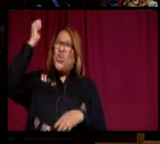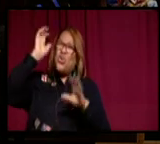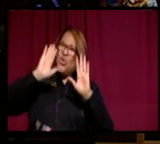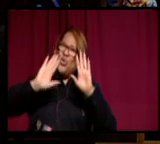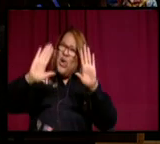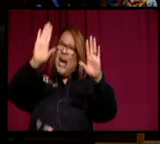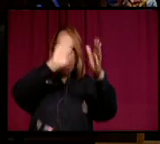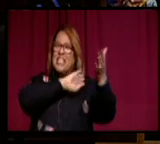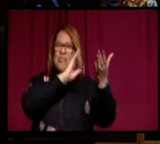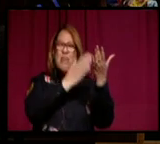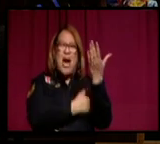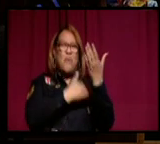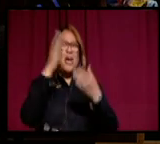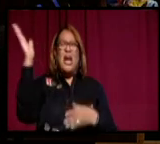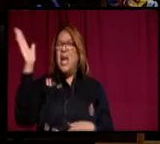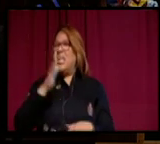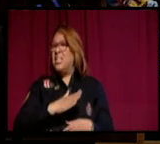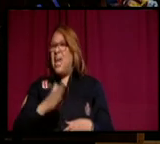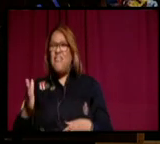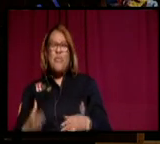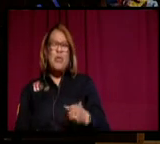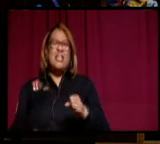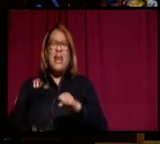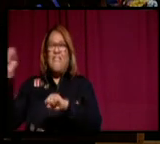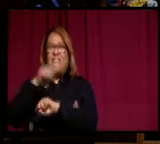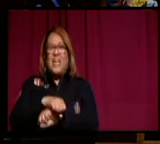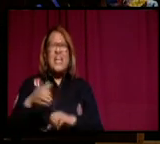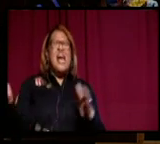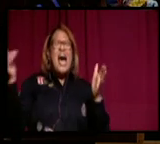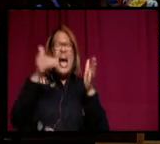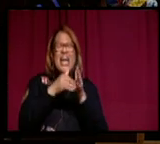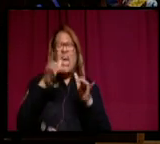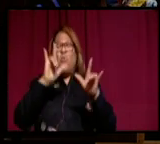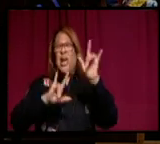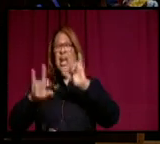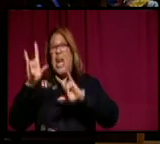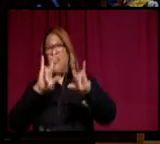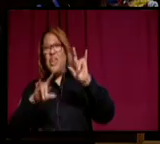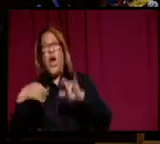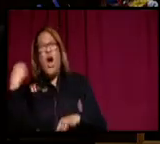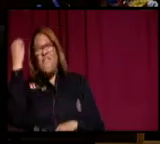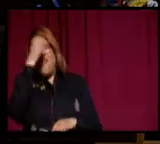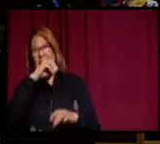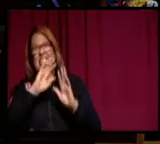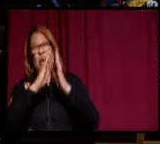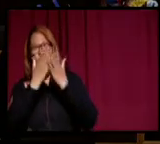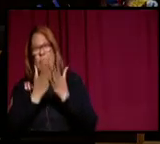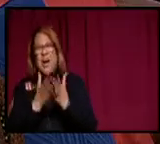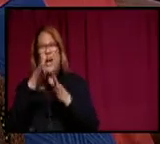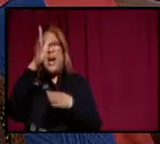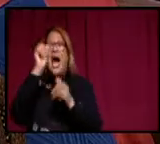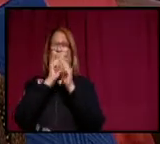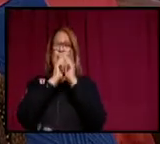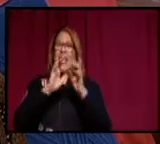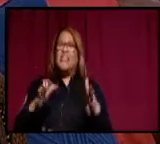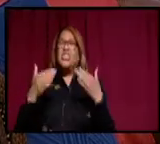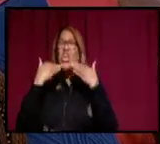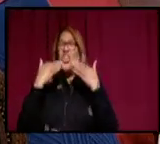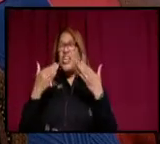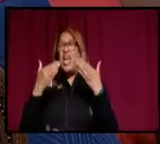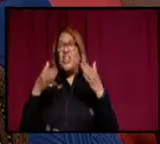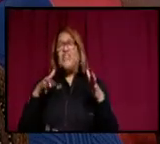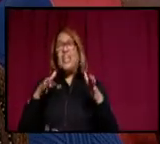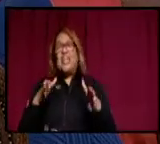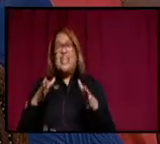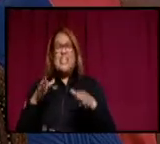We shall never be defeated. Praise the Lord. Again, we love you all with the love of Jesus. Facebook, God bless you. Thank you so much for allowing us